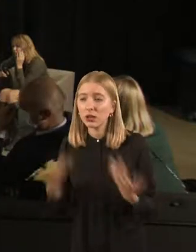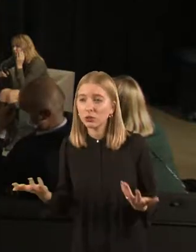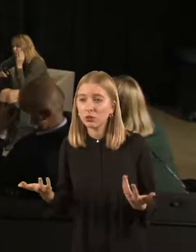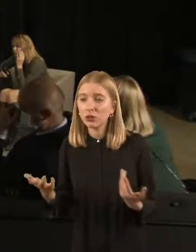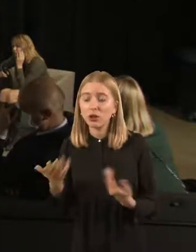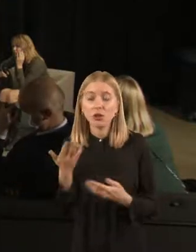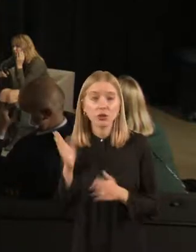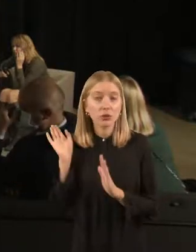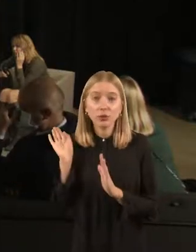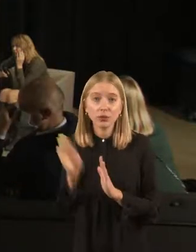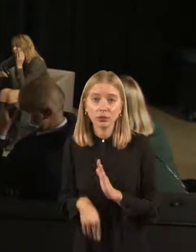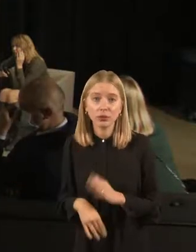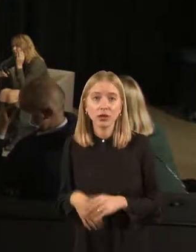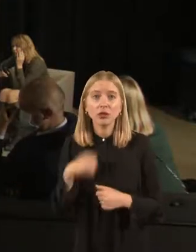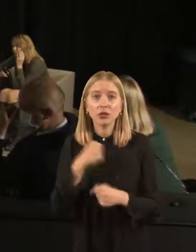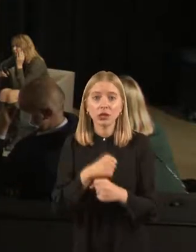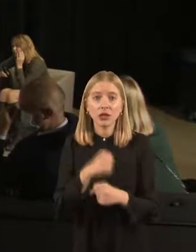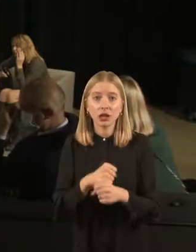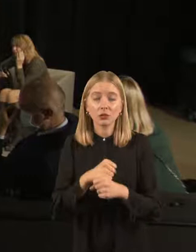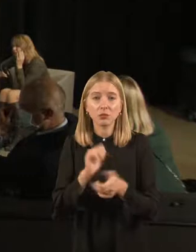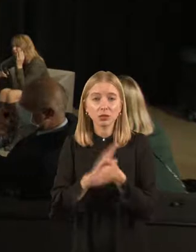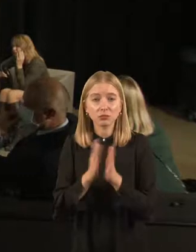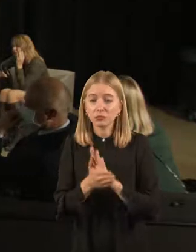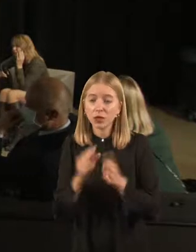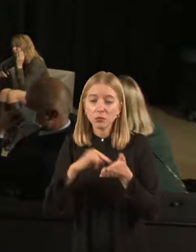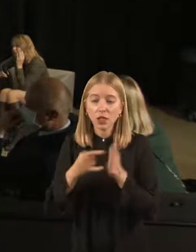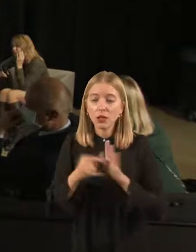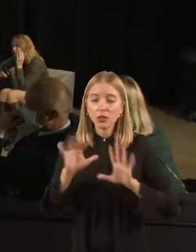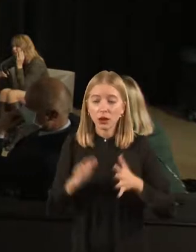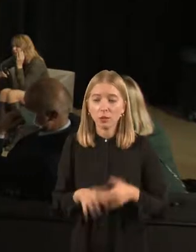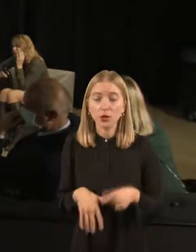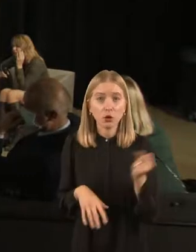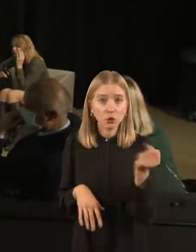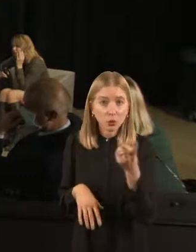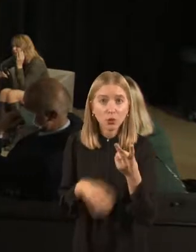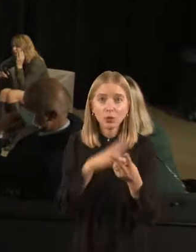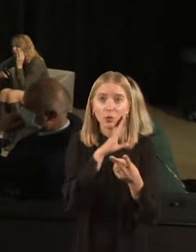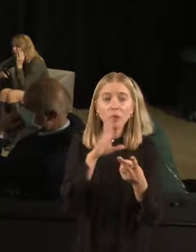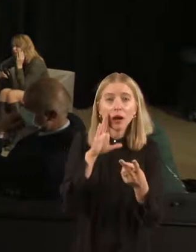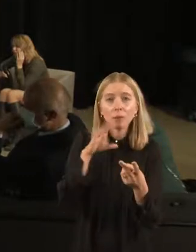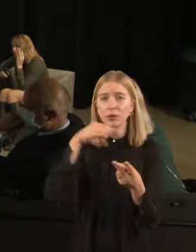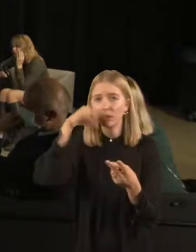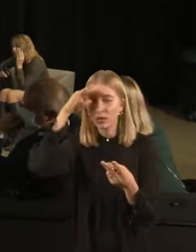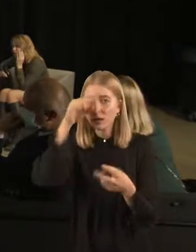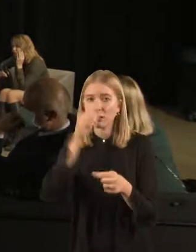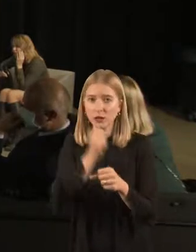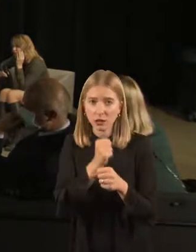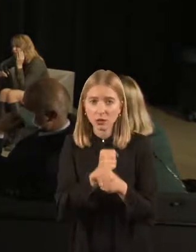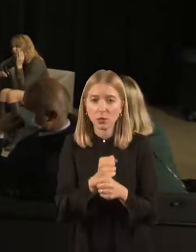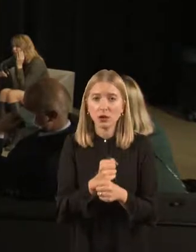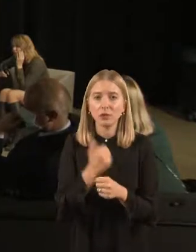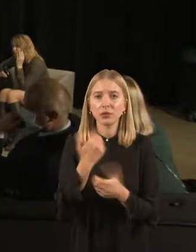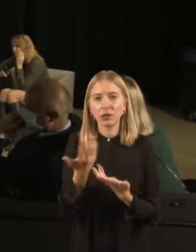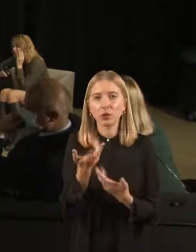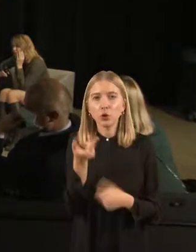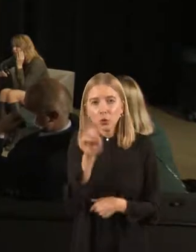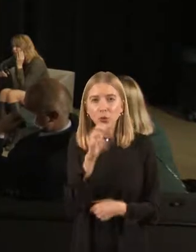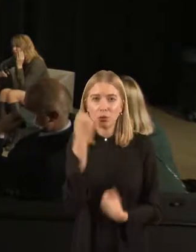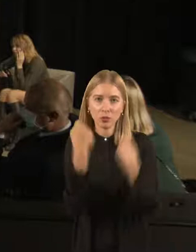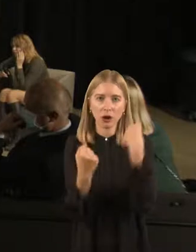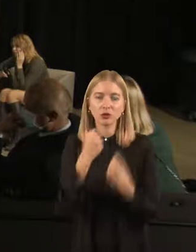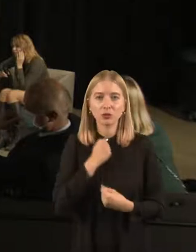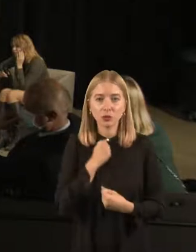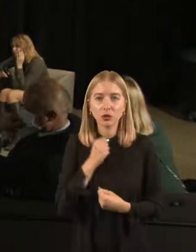had to buy my own car. So if you live further from the center and you don't have a car, it is impossible to plan your